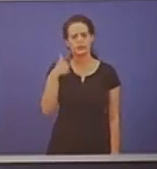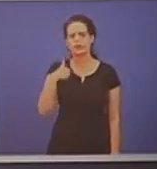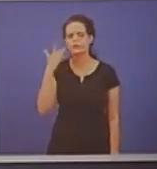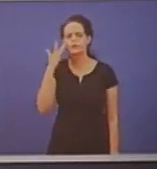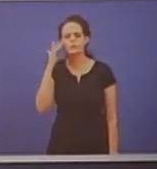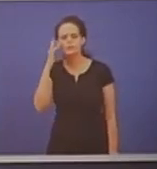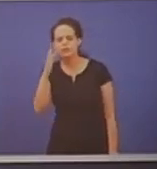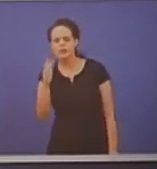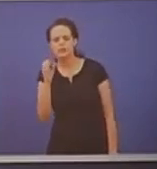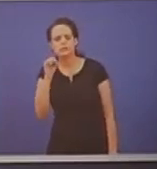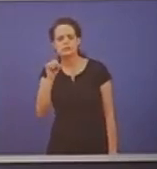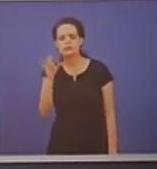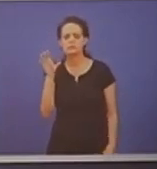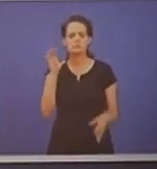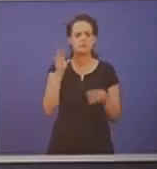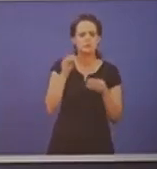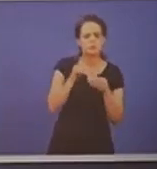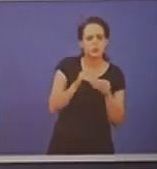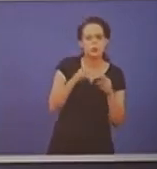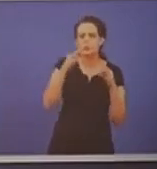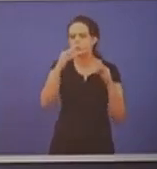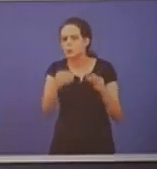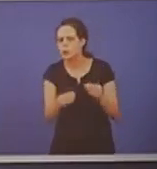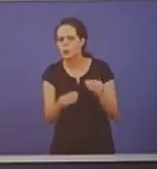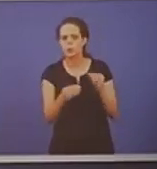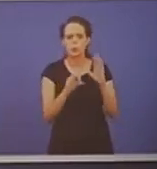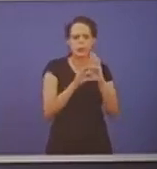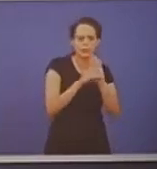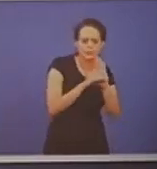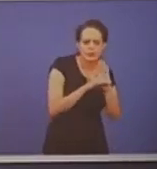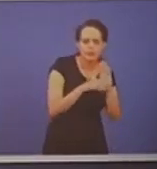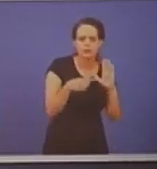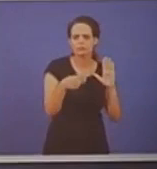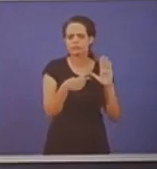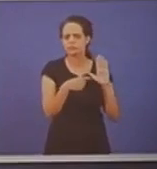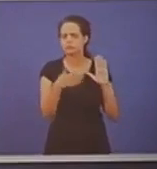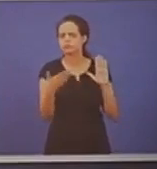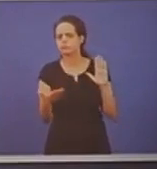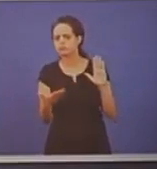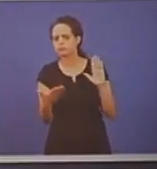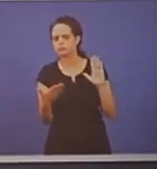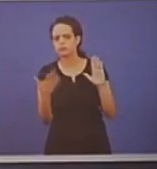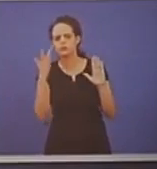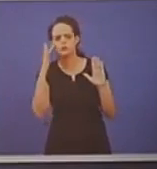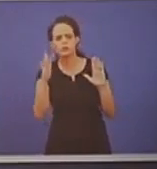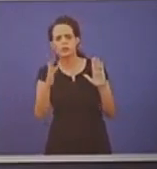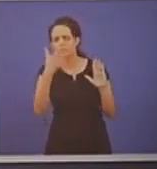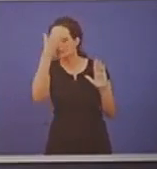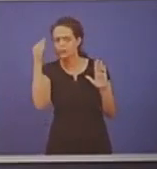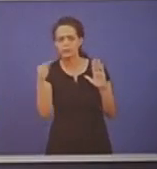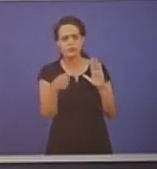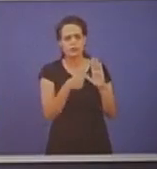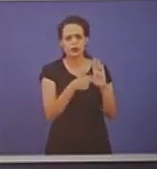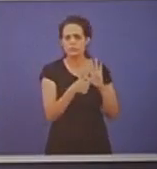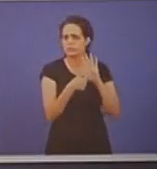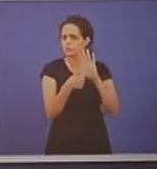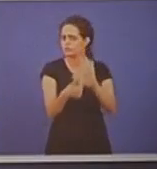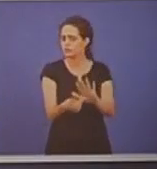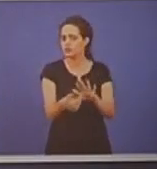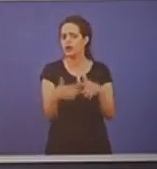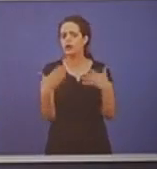So let's see some